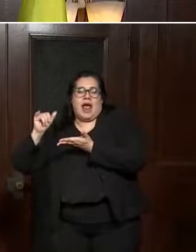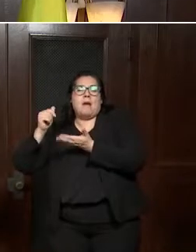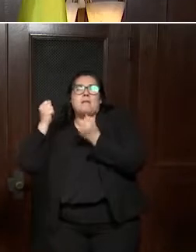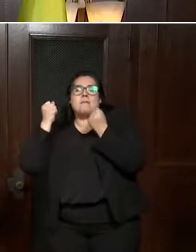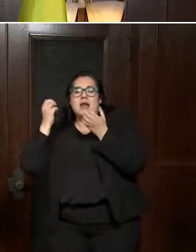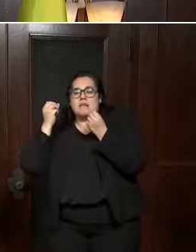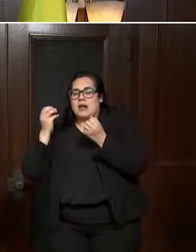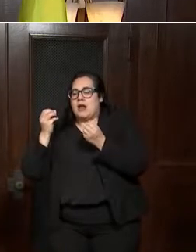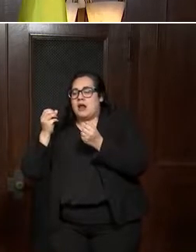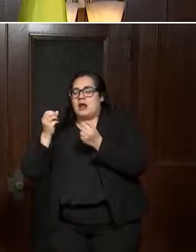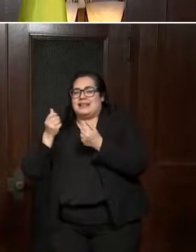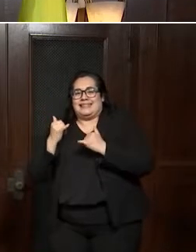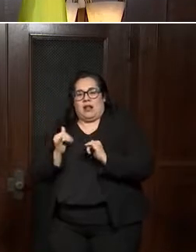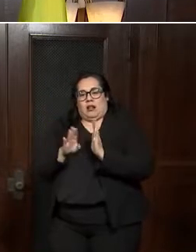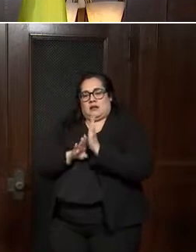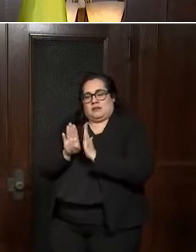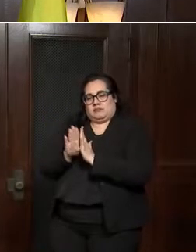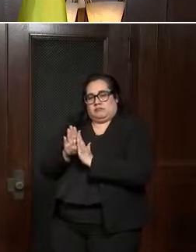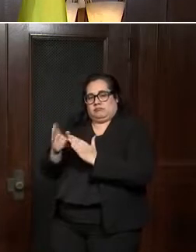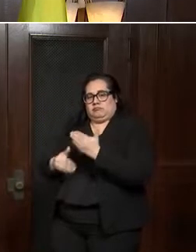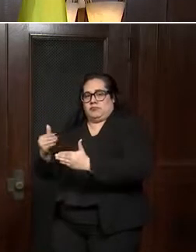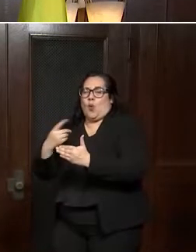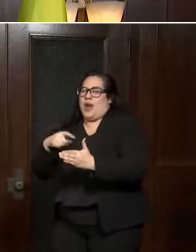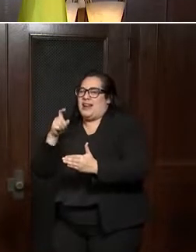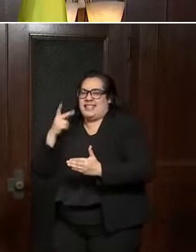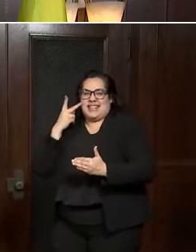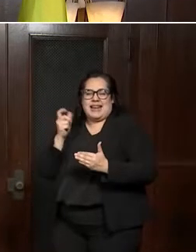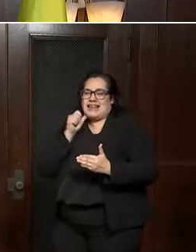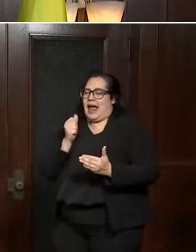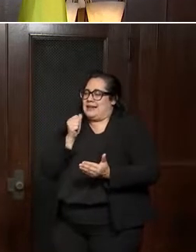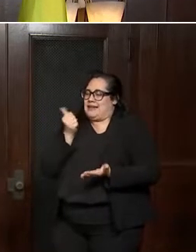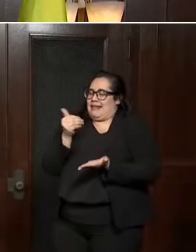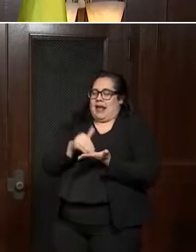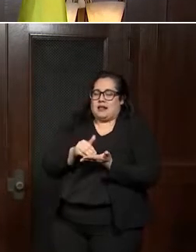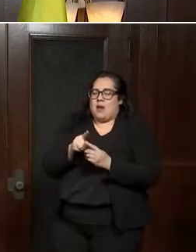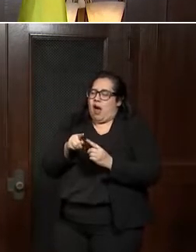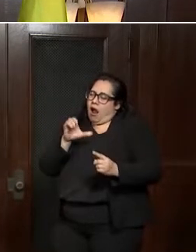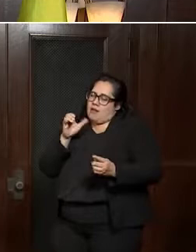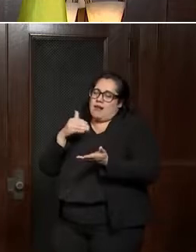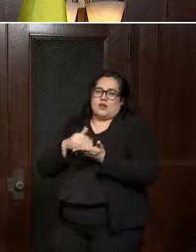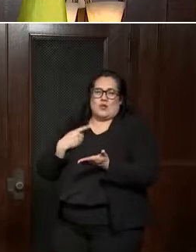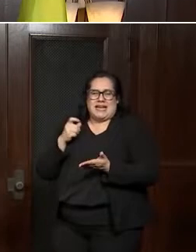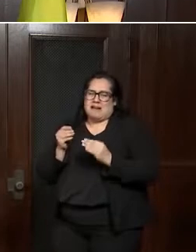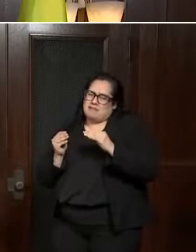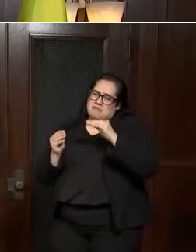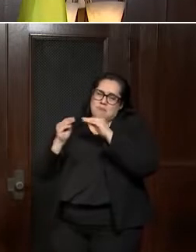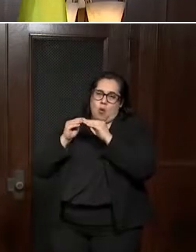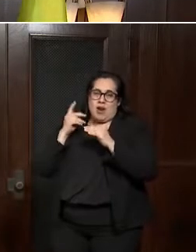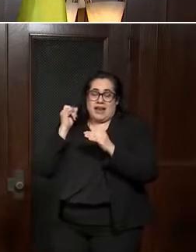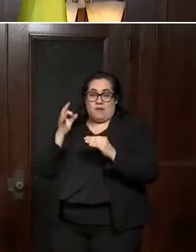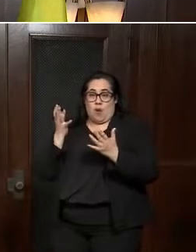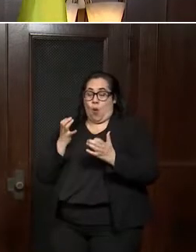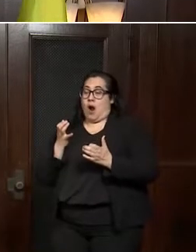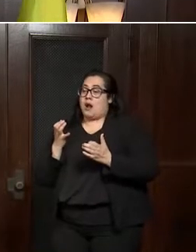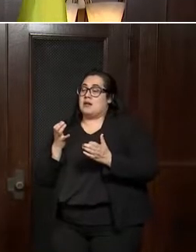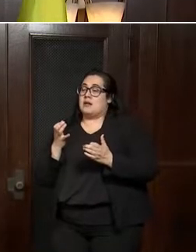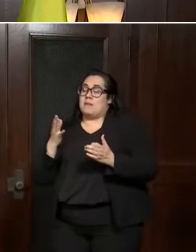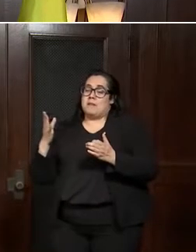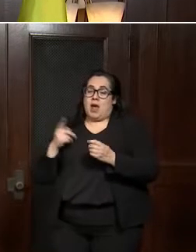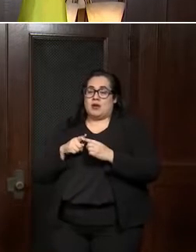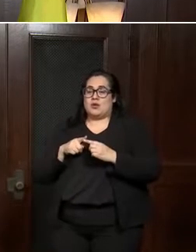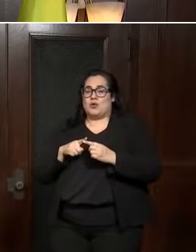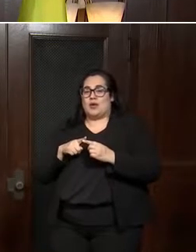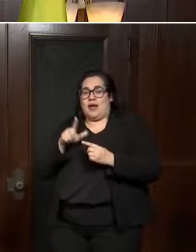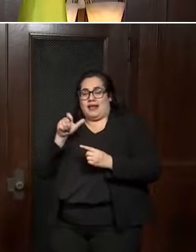under development. And we need to see not only tens of thousands of those, but hundreds of thousands if we're going to get a place back just in LA